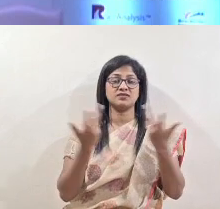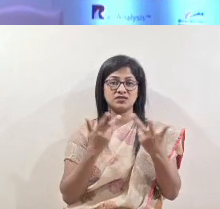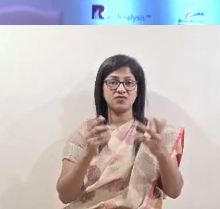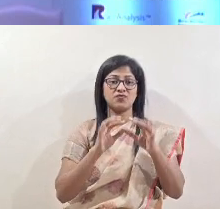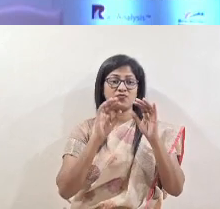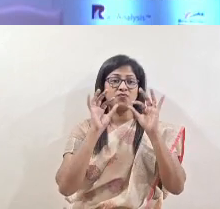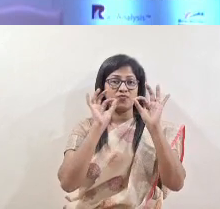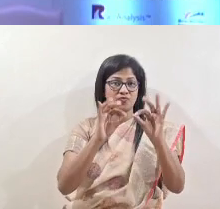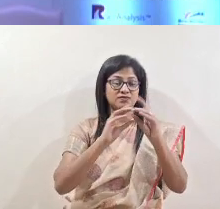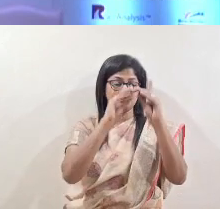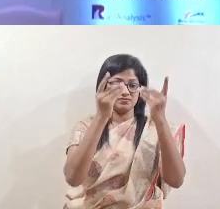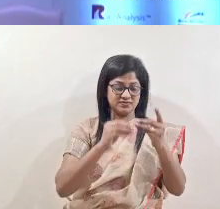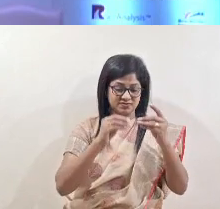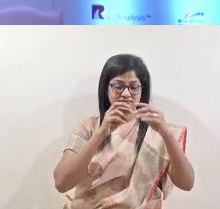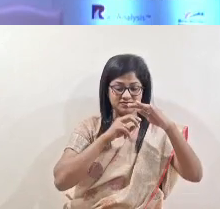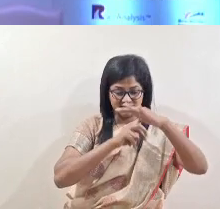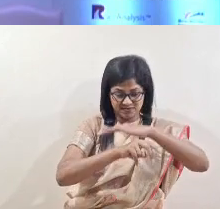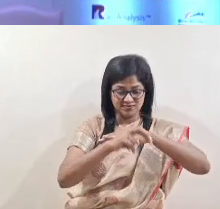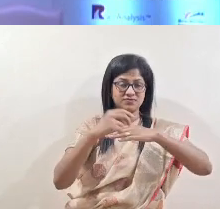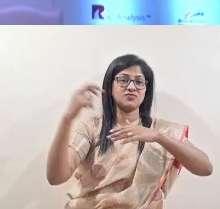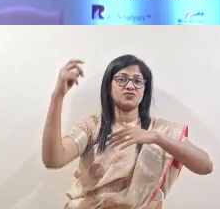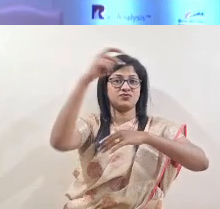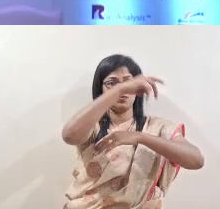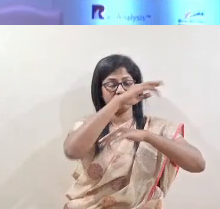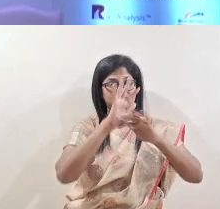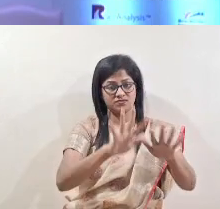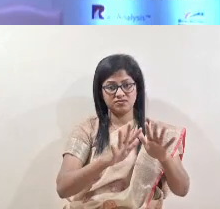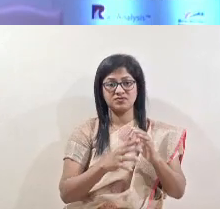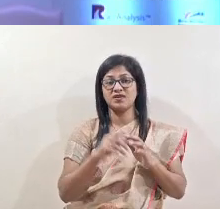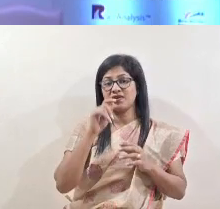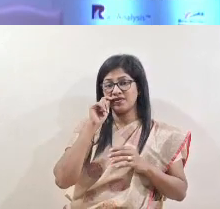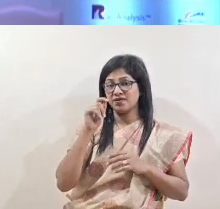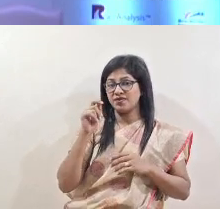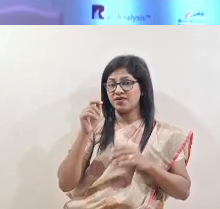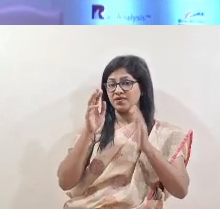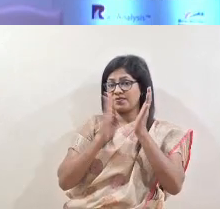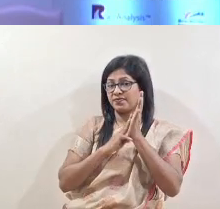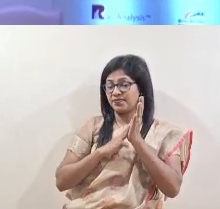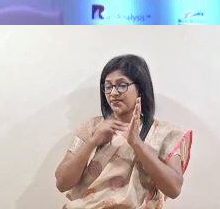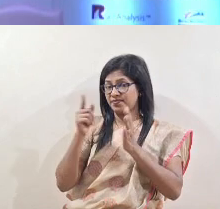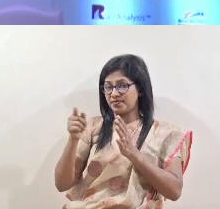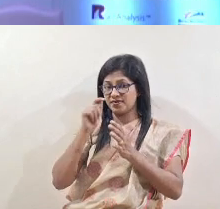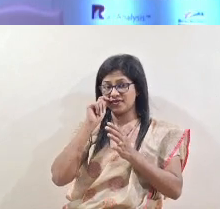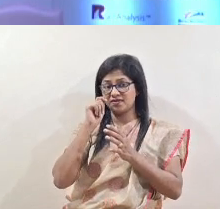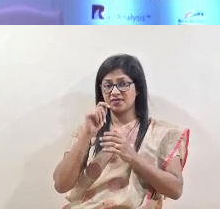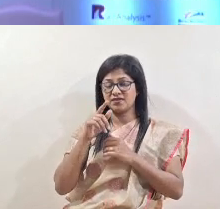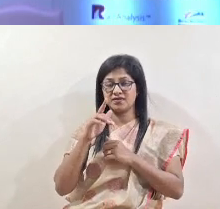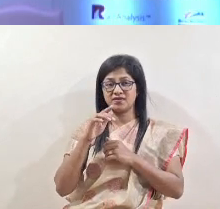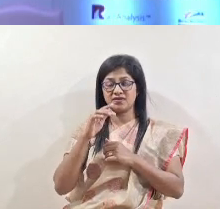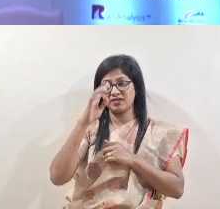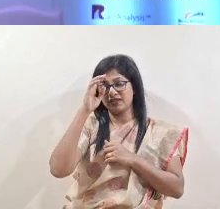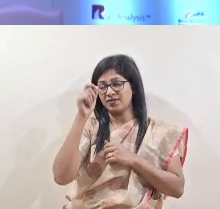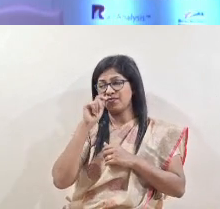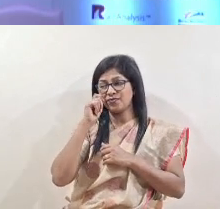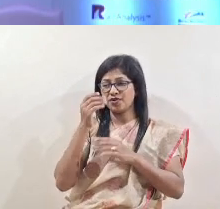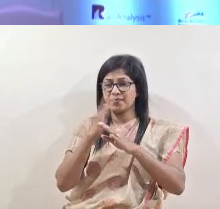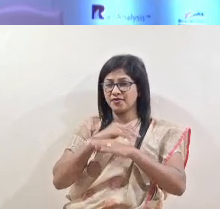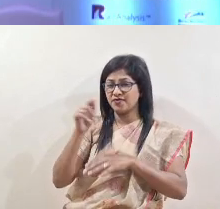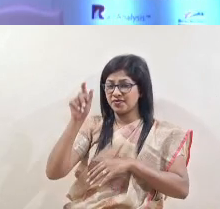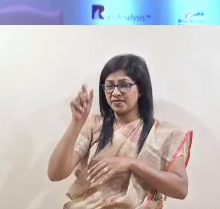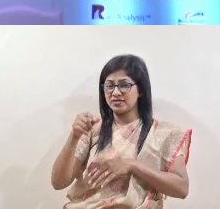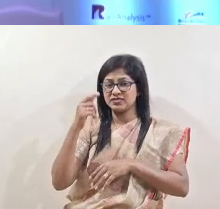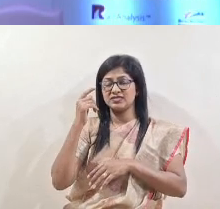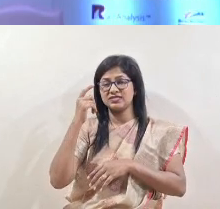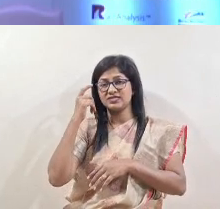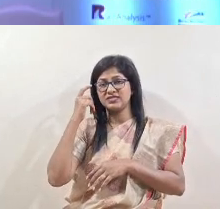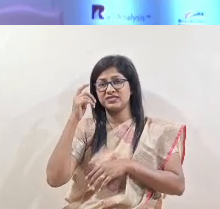a well-designed pedestrian underpass or overpass. Like Mir sir was already discussing with the sorry, I don't remember his name. So when